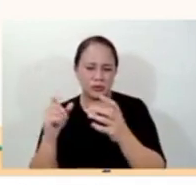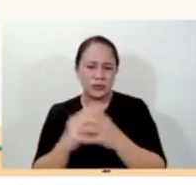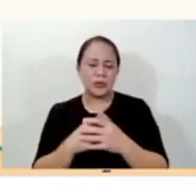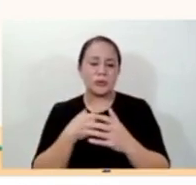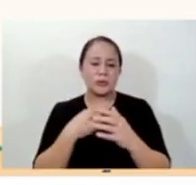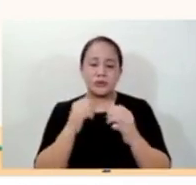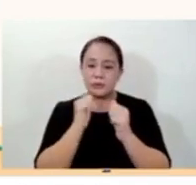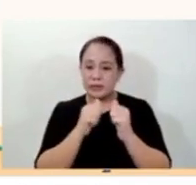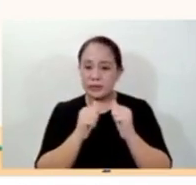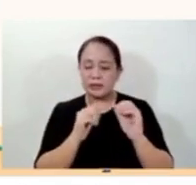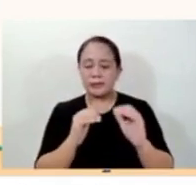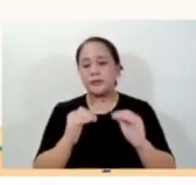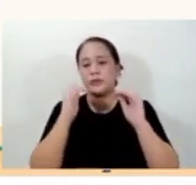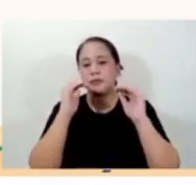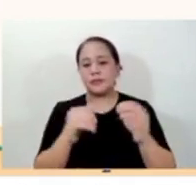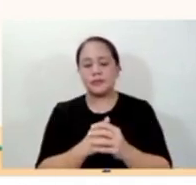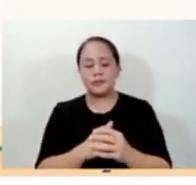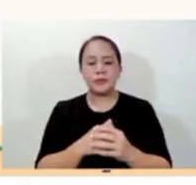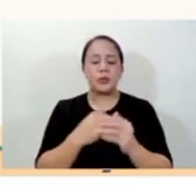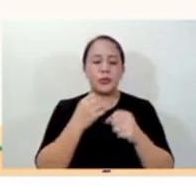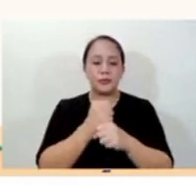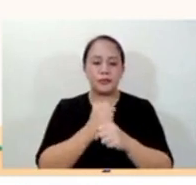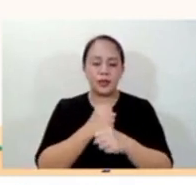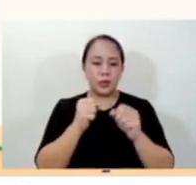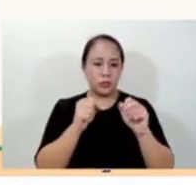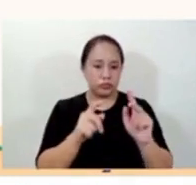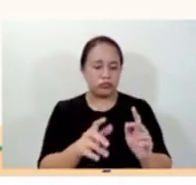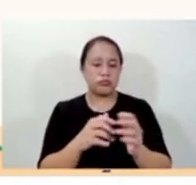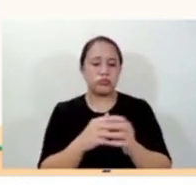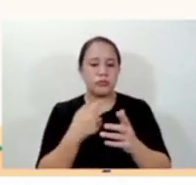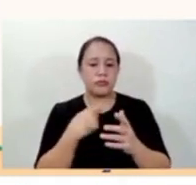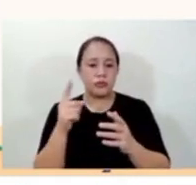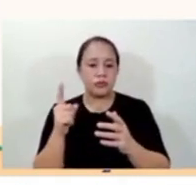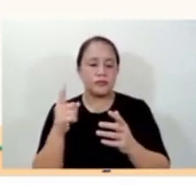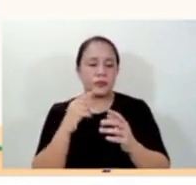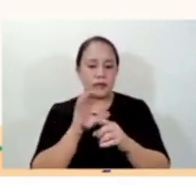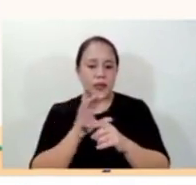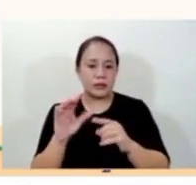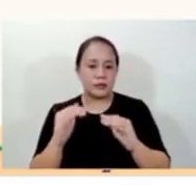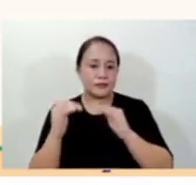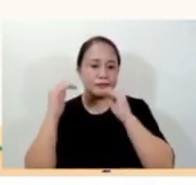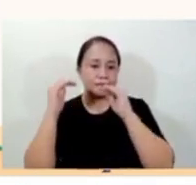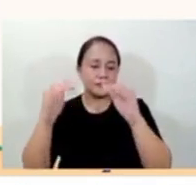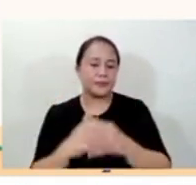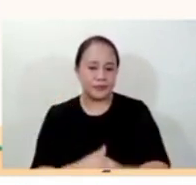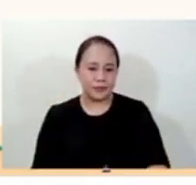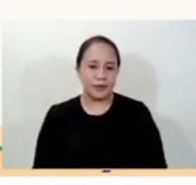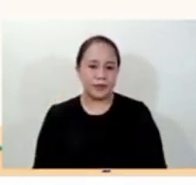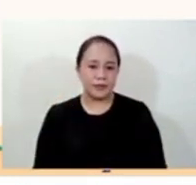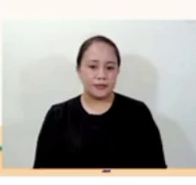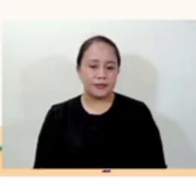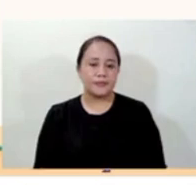promotion. In that way, we create opportunities for career advancement. In